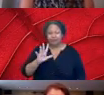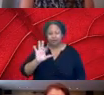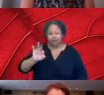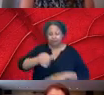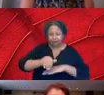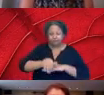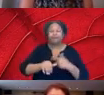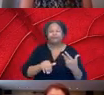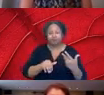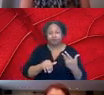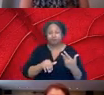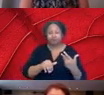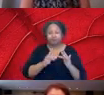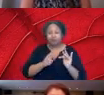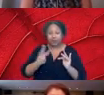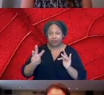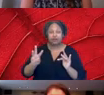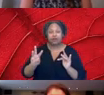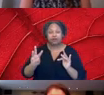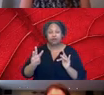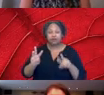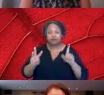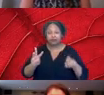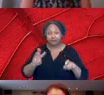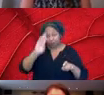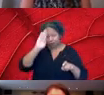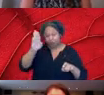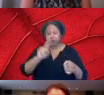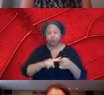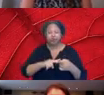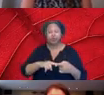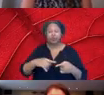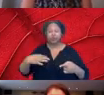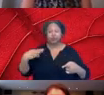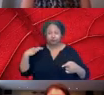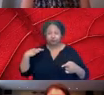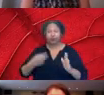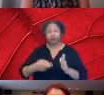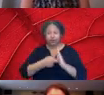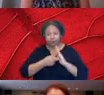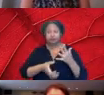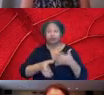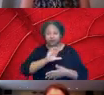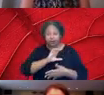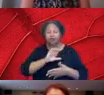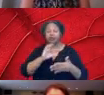That link there actually directs you straight to all of the eligibility, everything that we spoke about for the most part